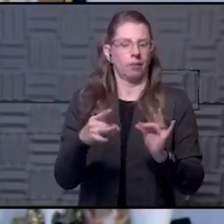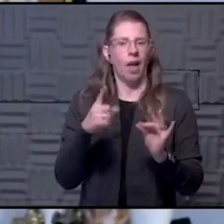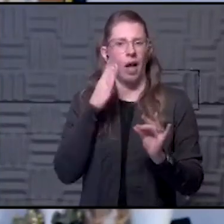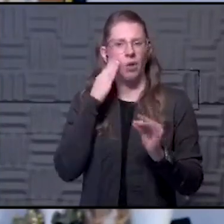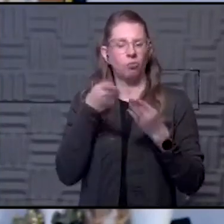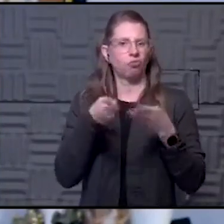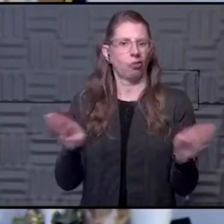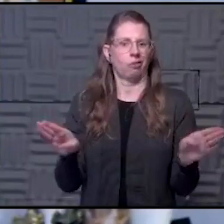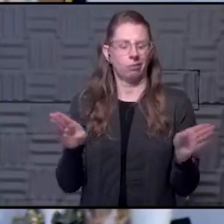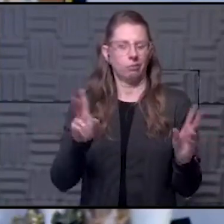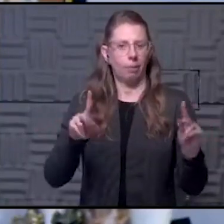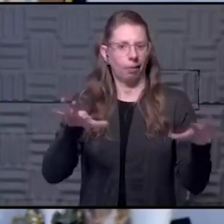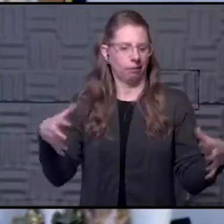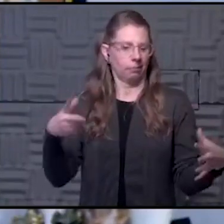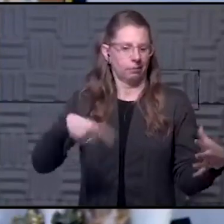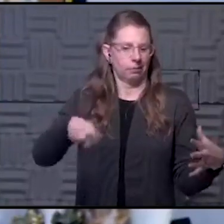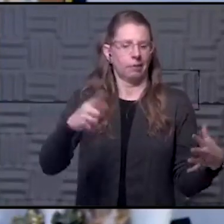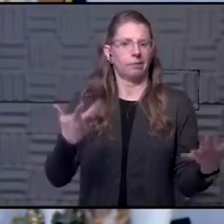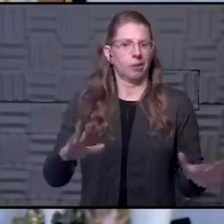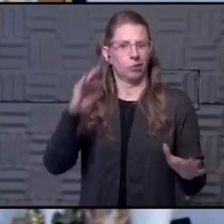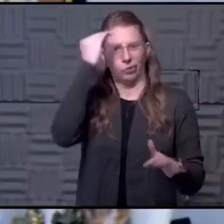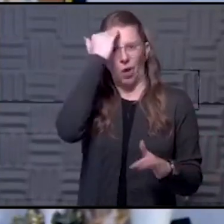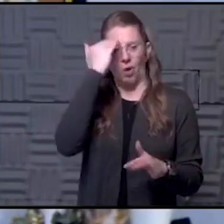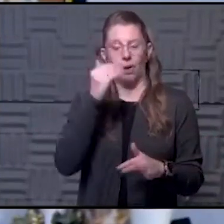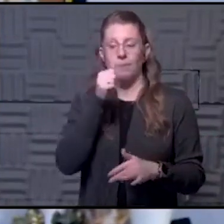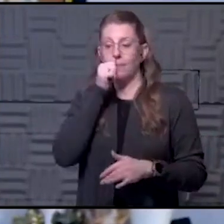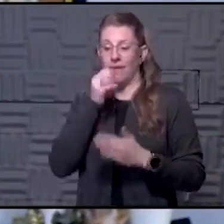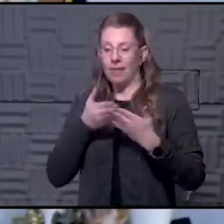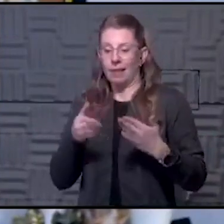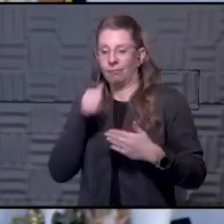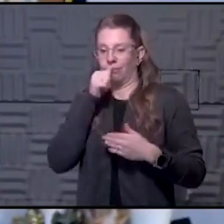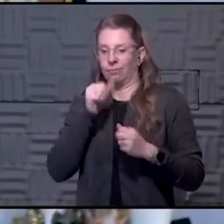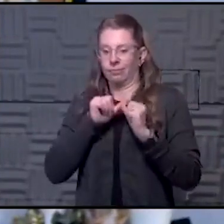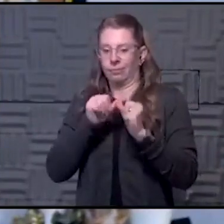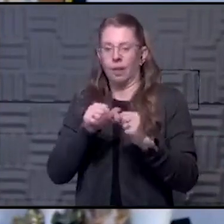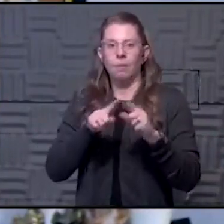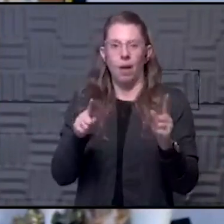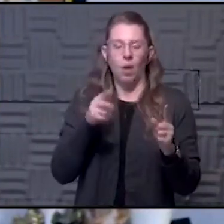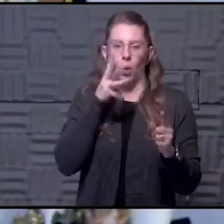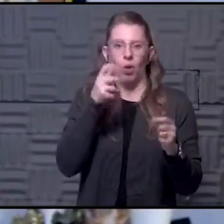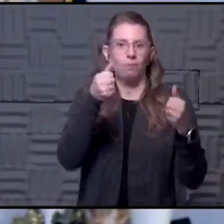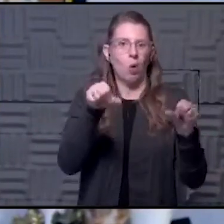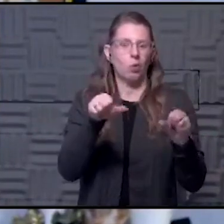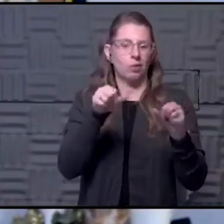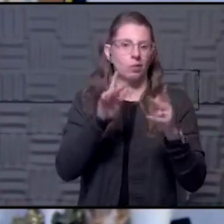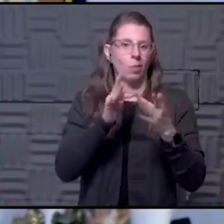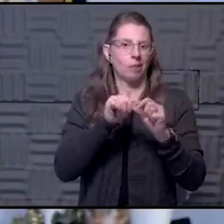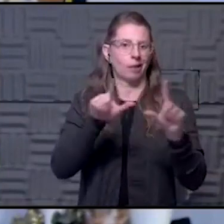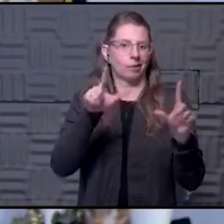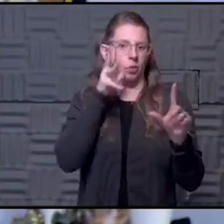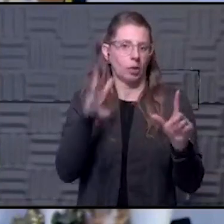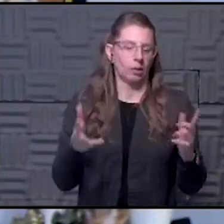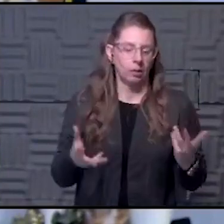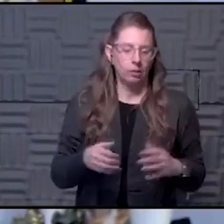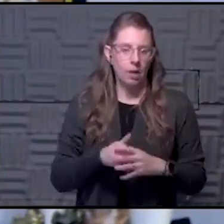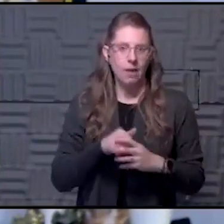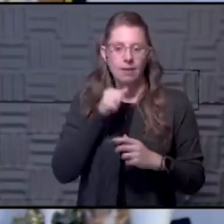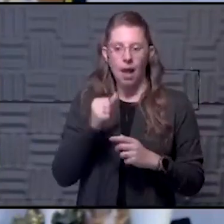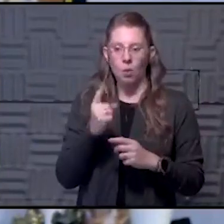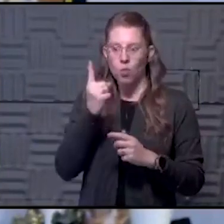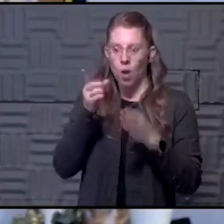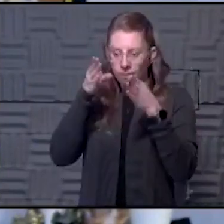We try to keep private things private. This is one we would post on our website anyway. Of course, it's not an